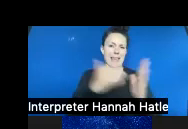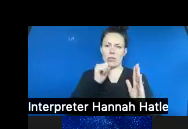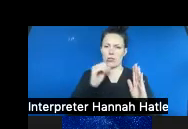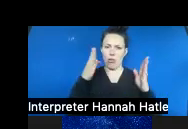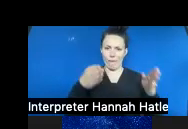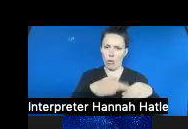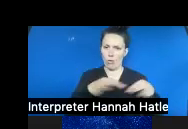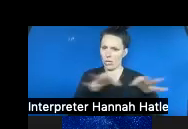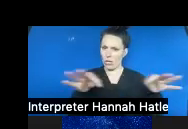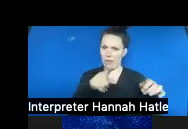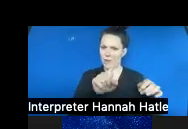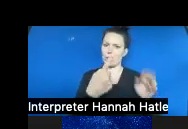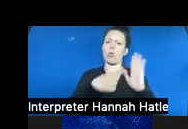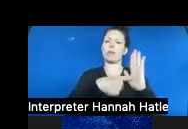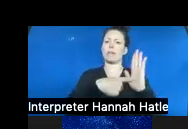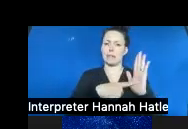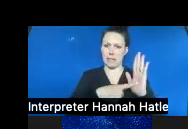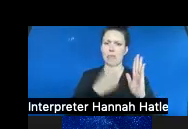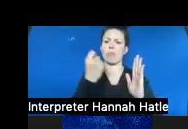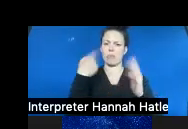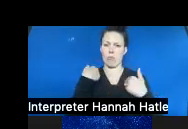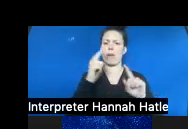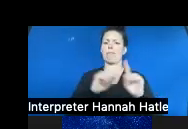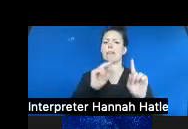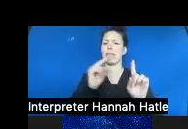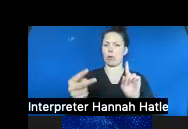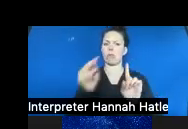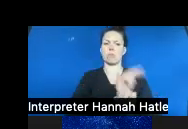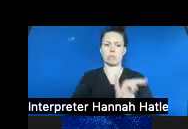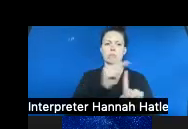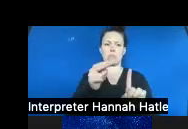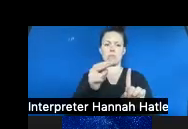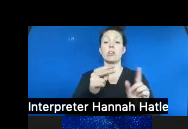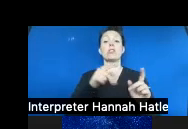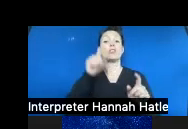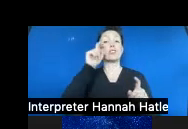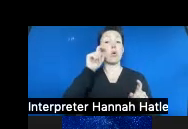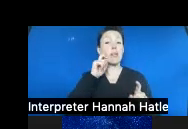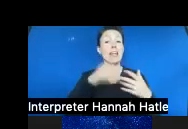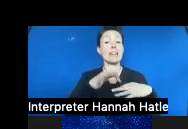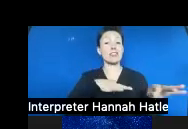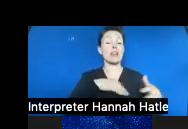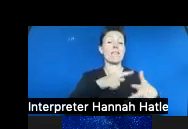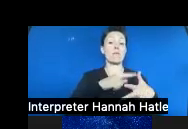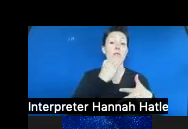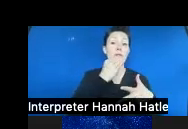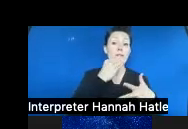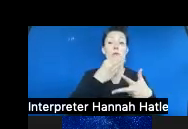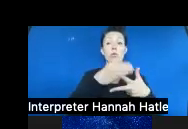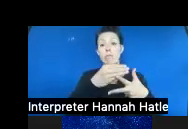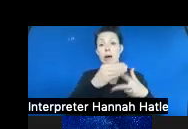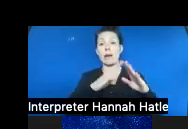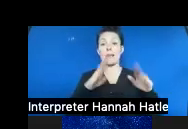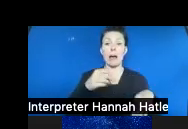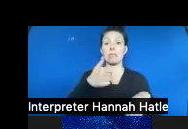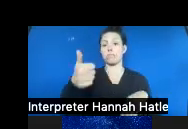here. Any exchanging of sex for food, money, housing, transportation,